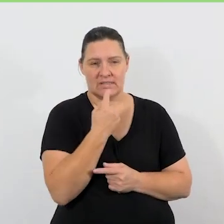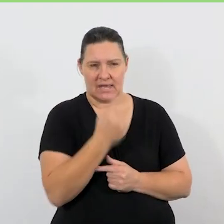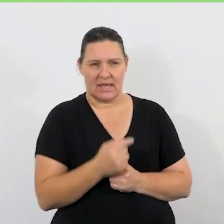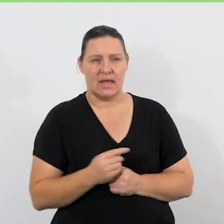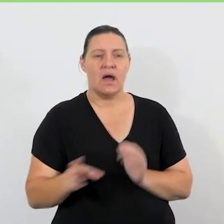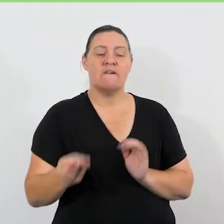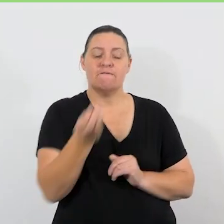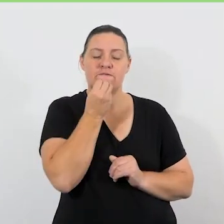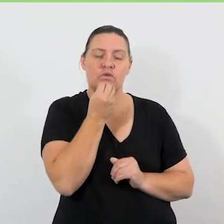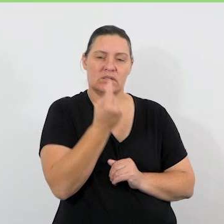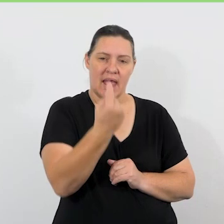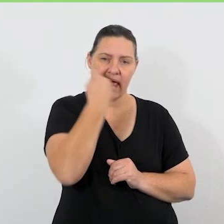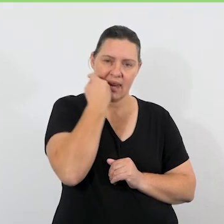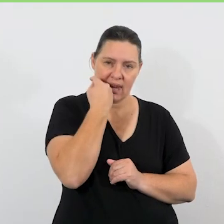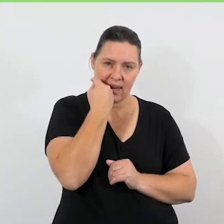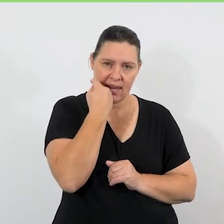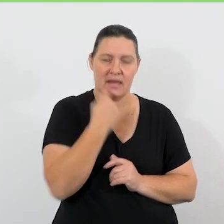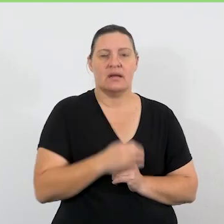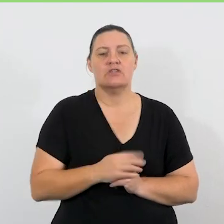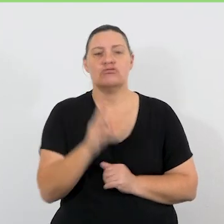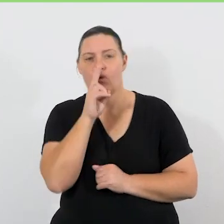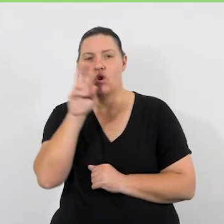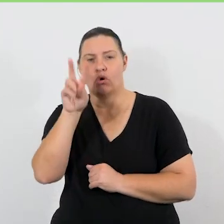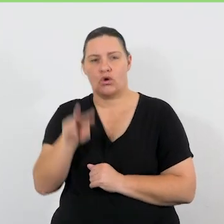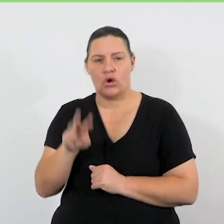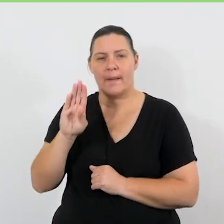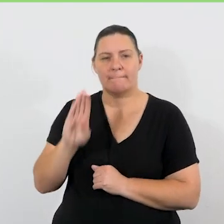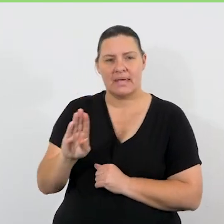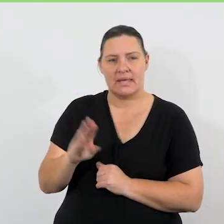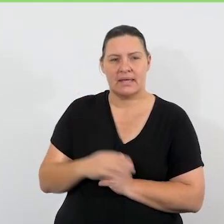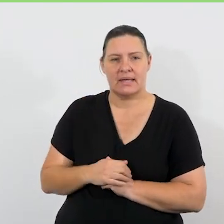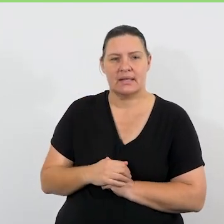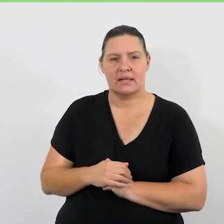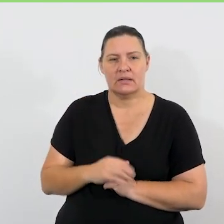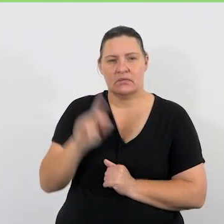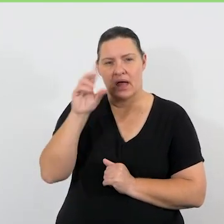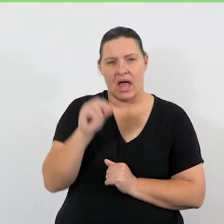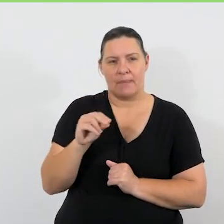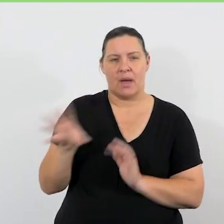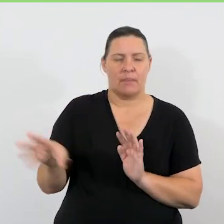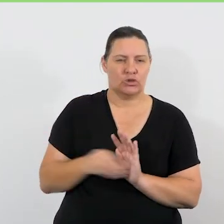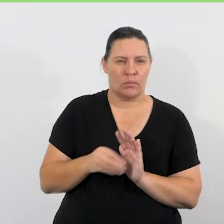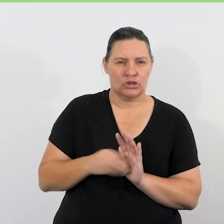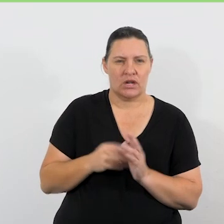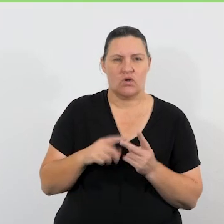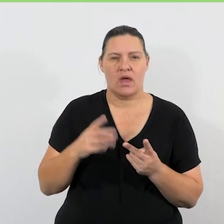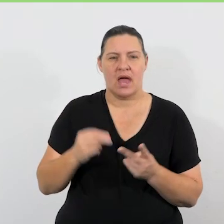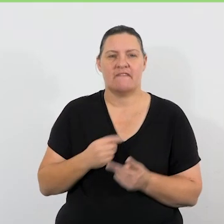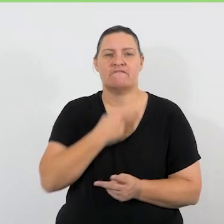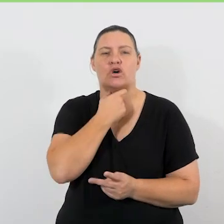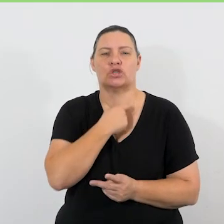one is taking in food through the mouth. When we look at column B, we have absorption, we